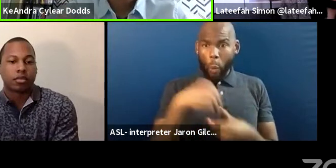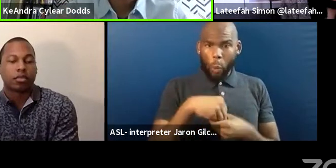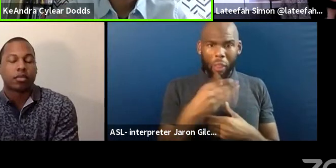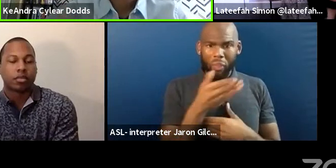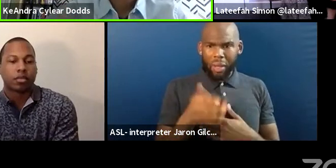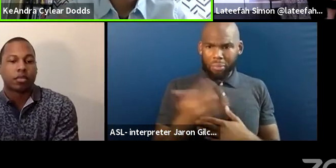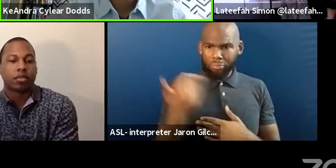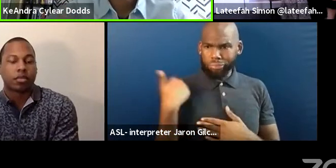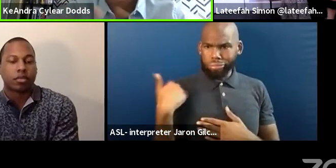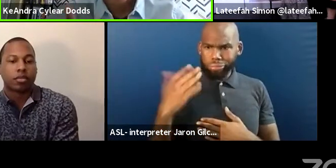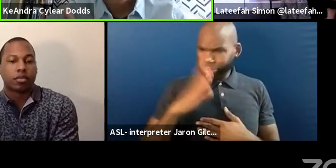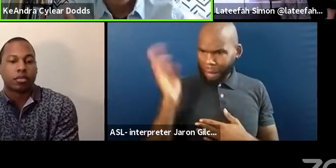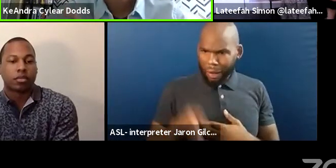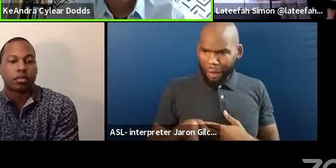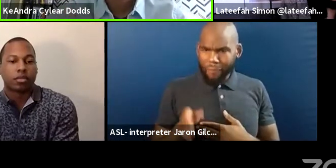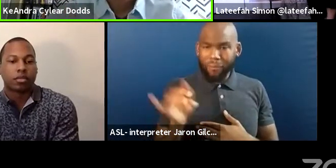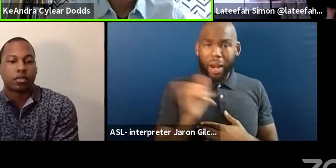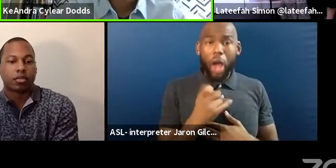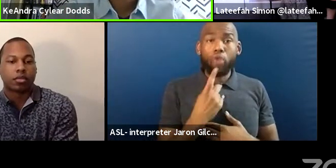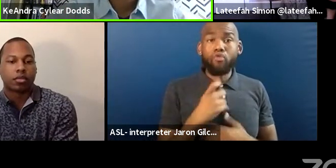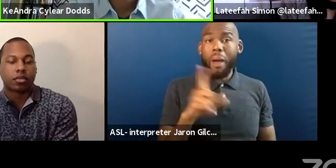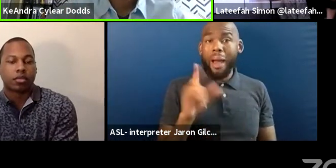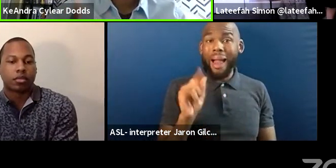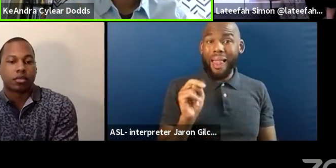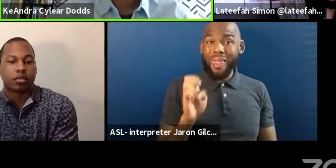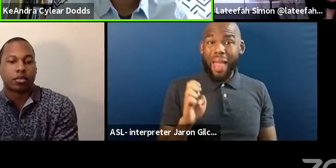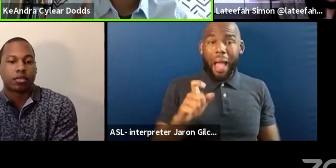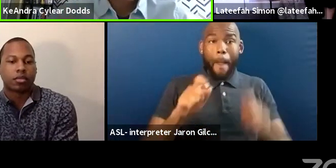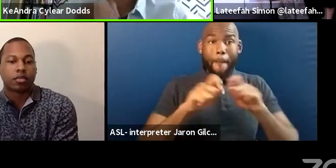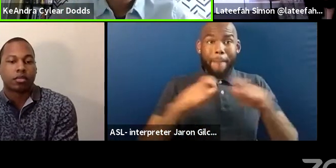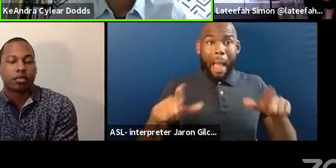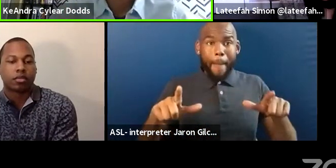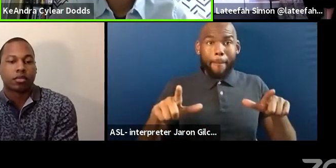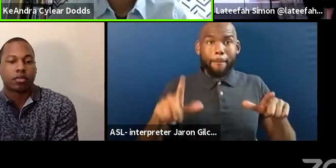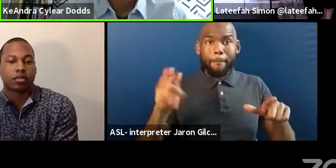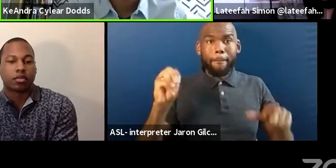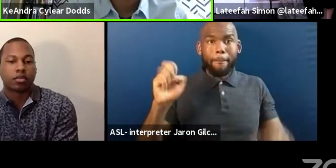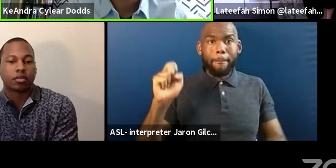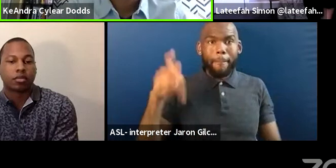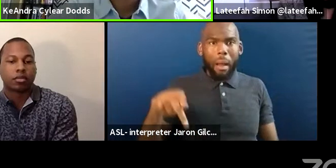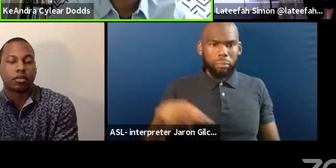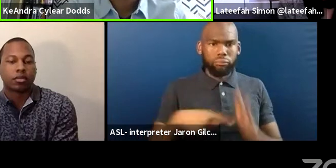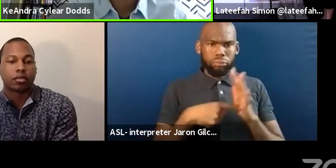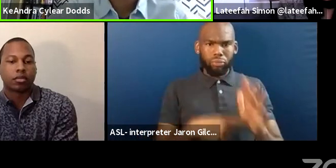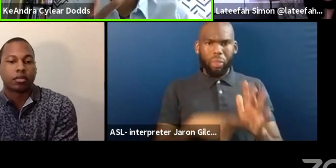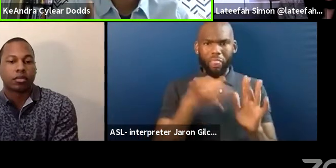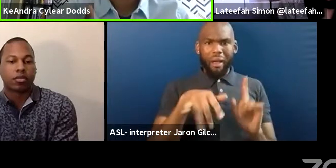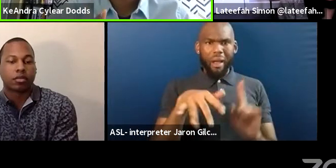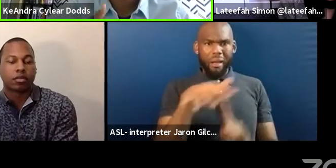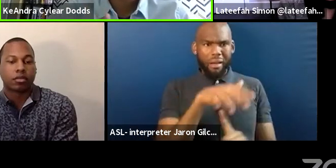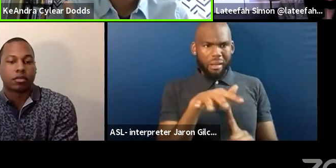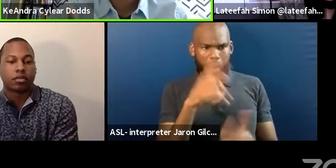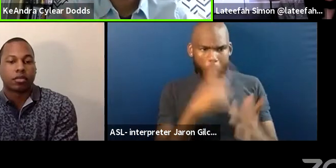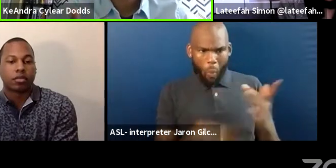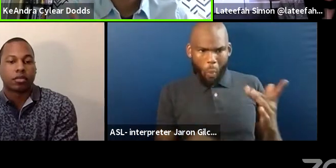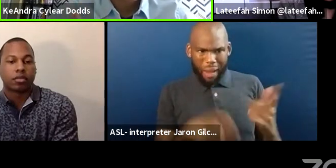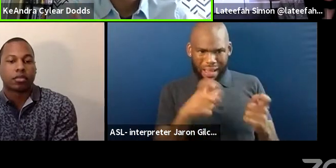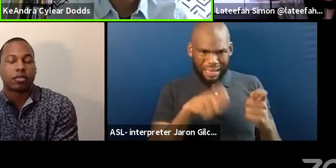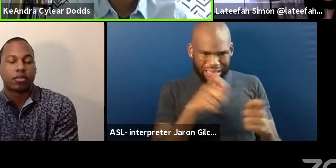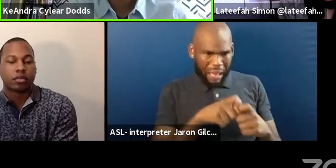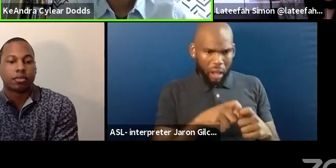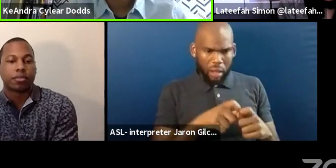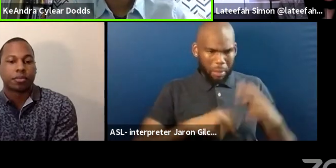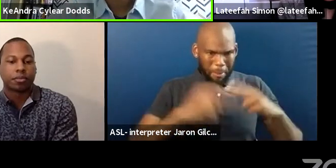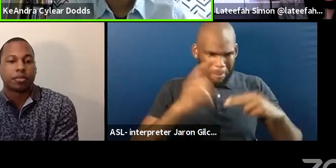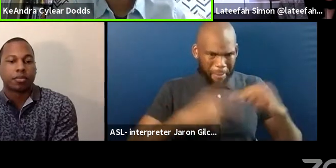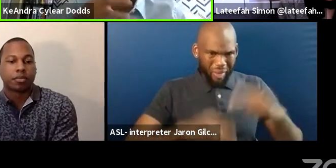before, like a redlining map to show the context of which this project was being developed in and the history of that